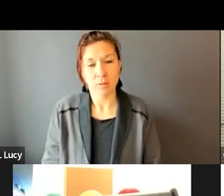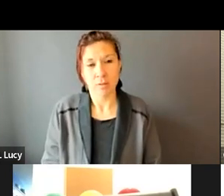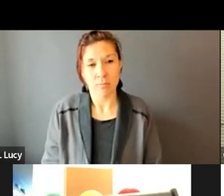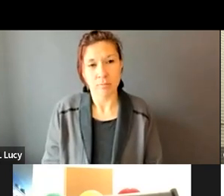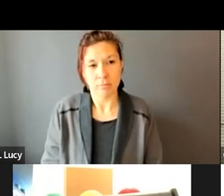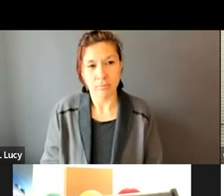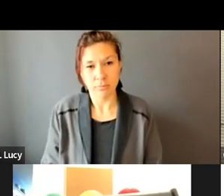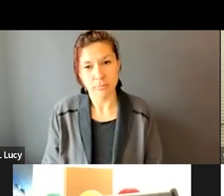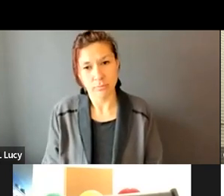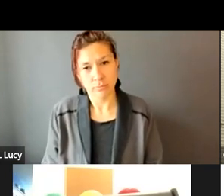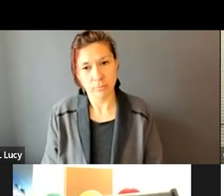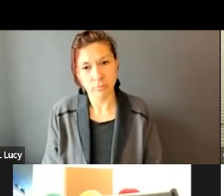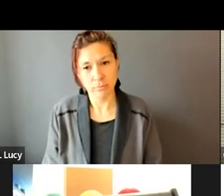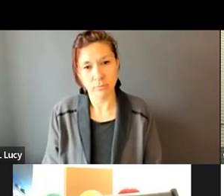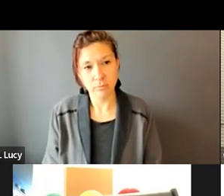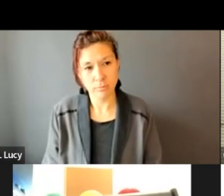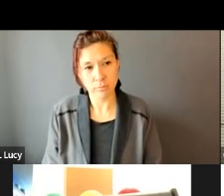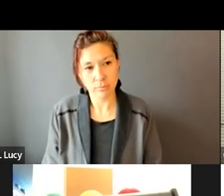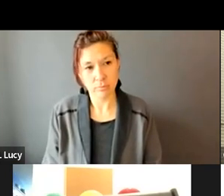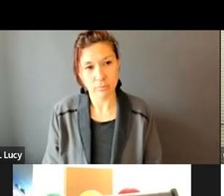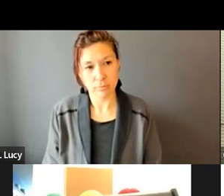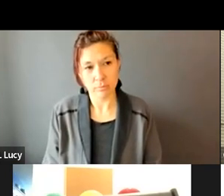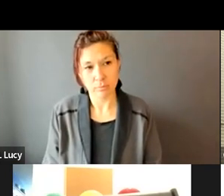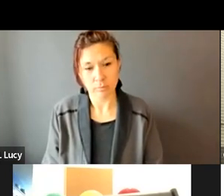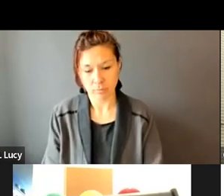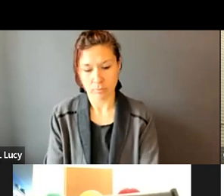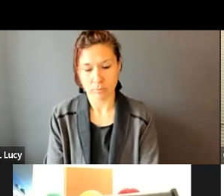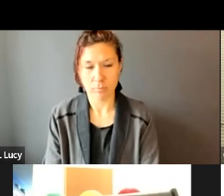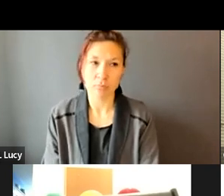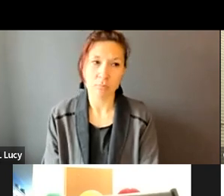a actualmente is